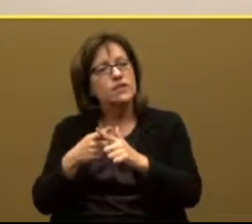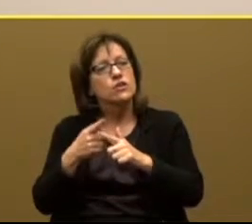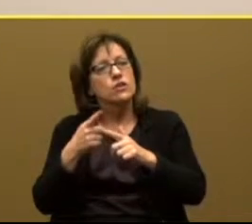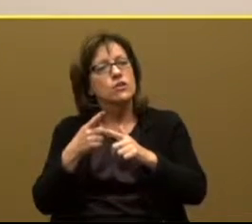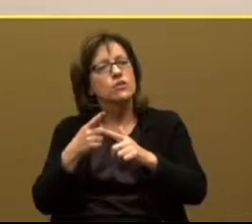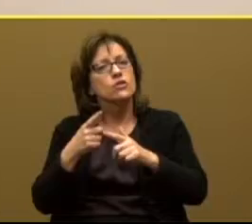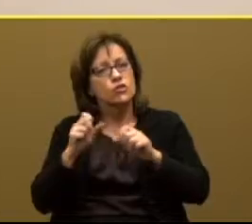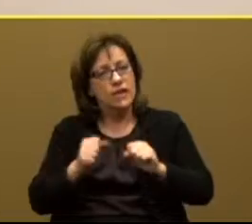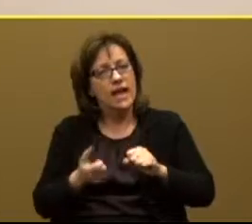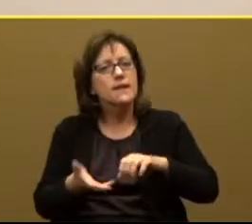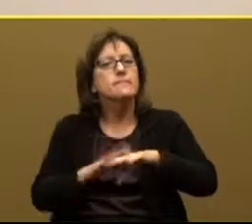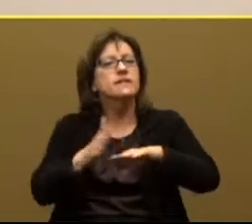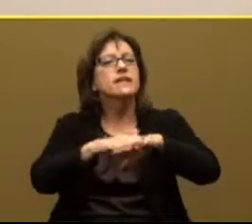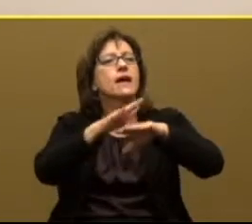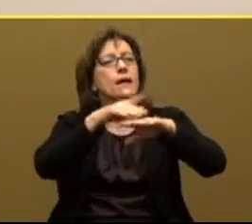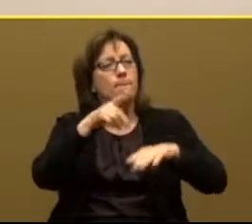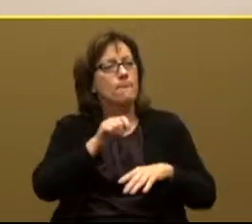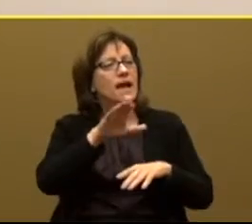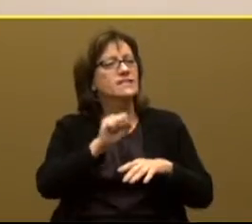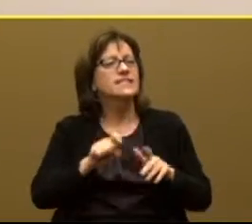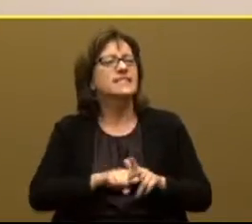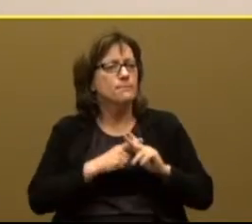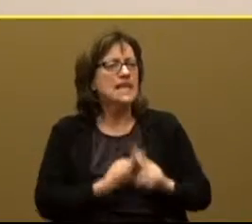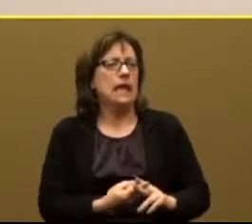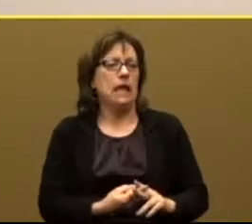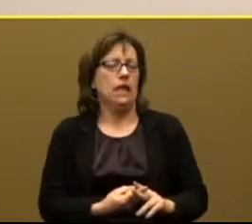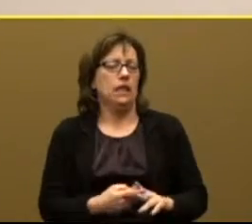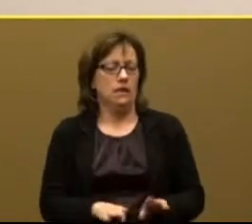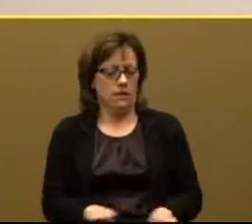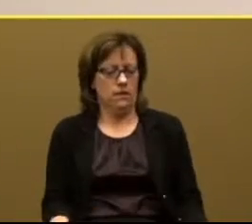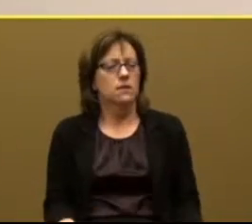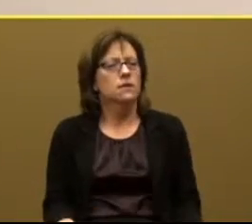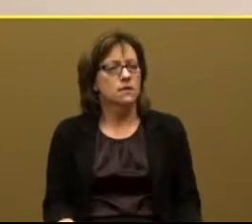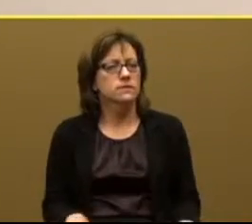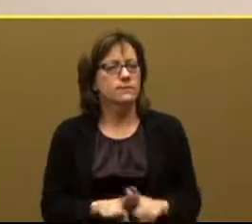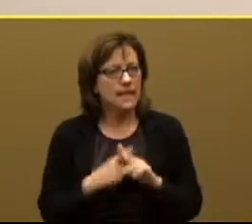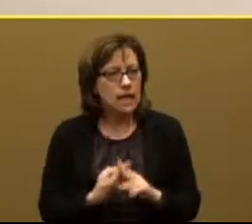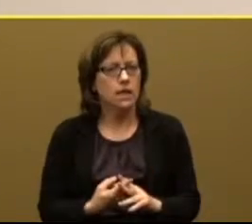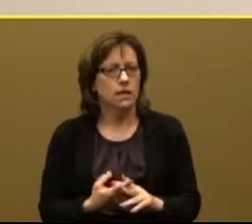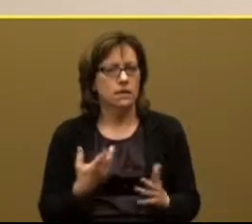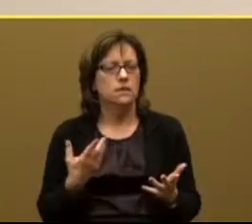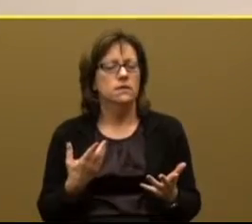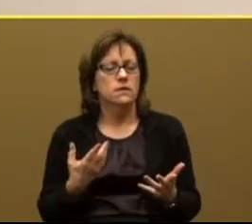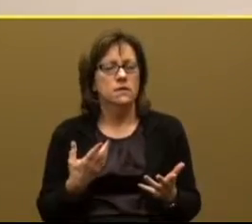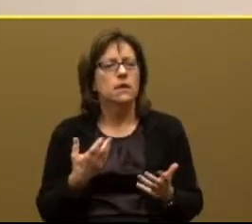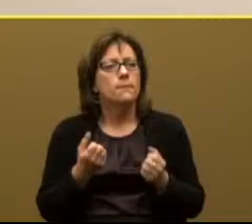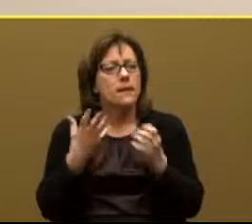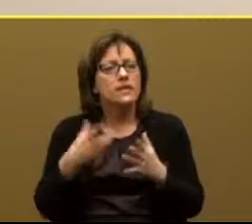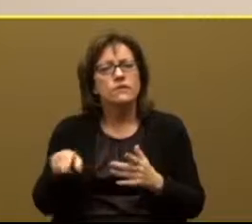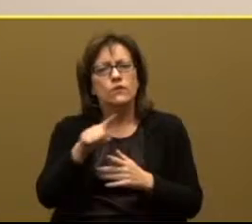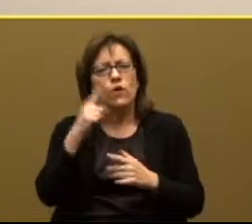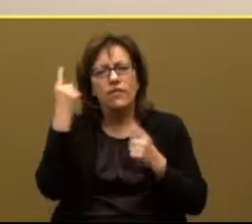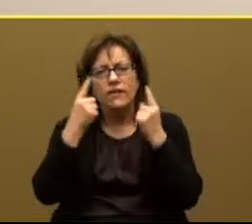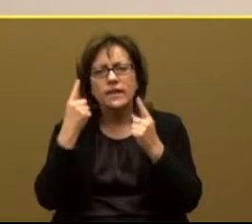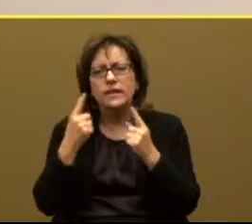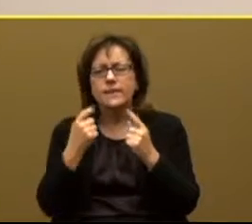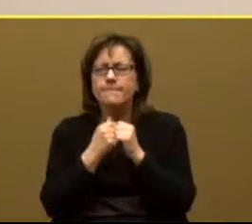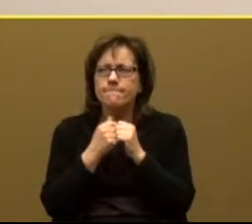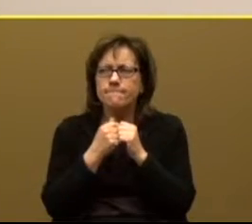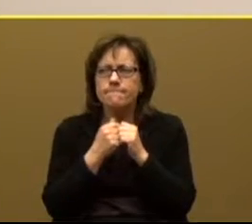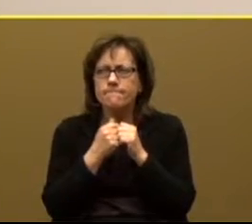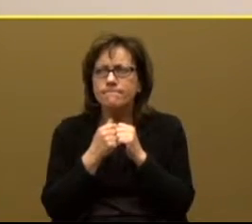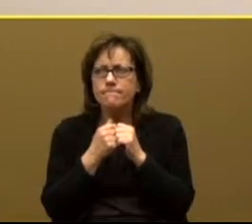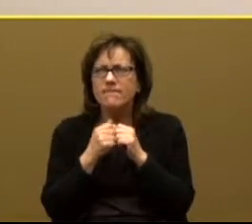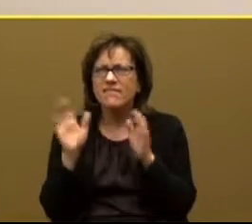that. So PECS can be, in many of your minds, you're probably thinking, well, my